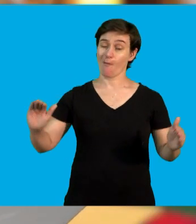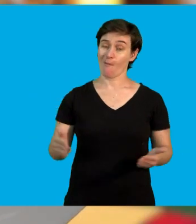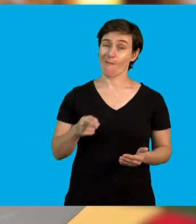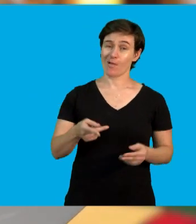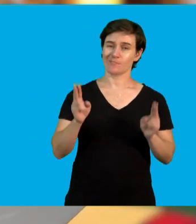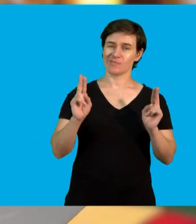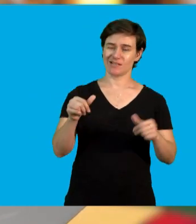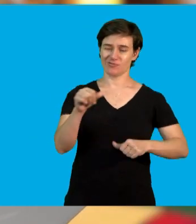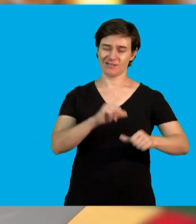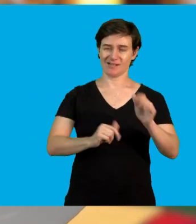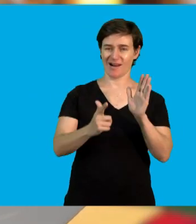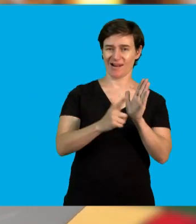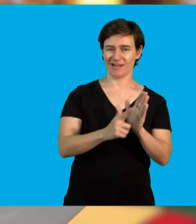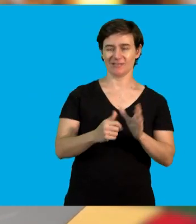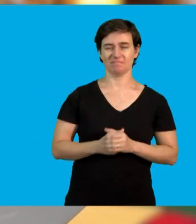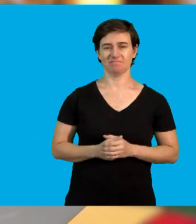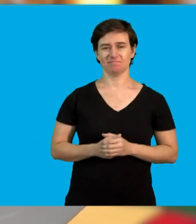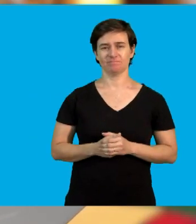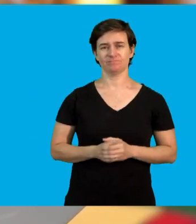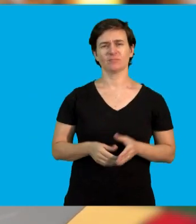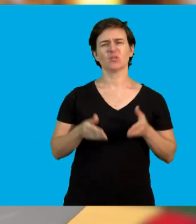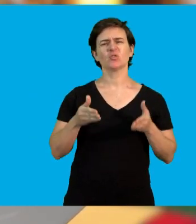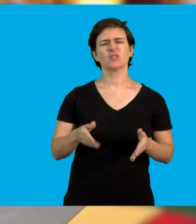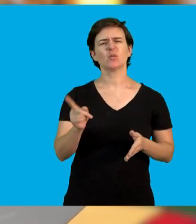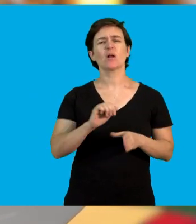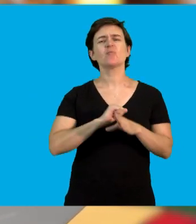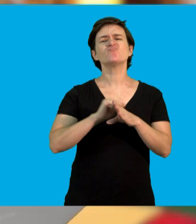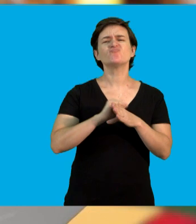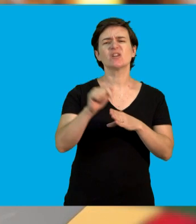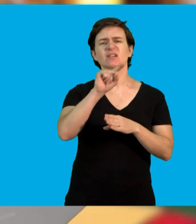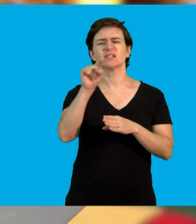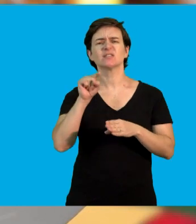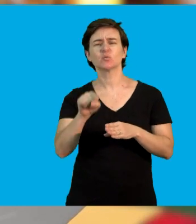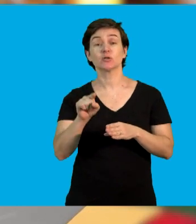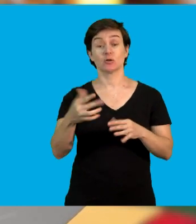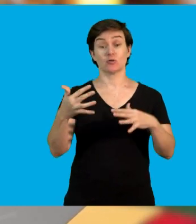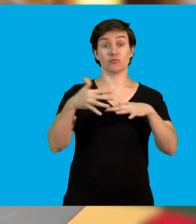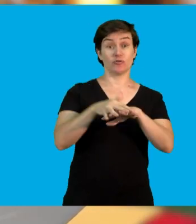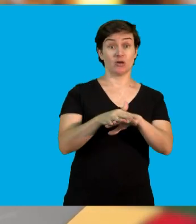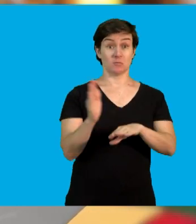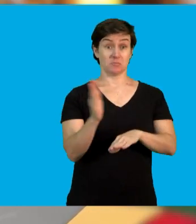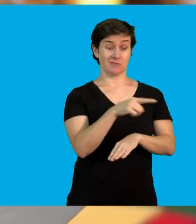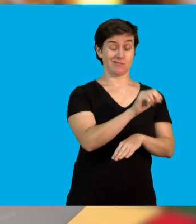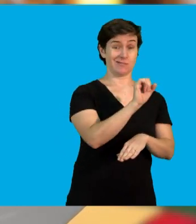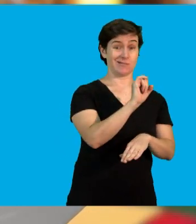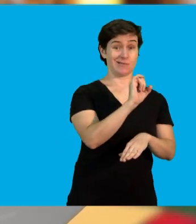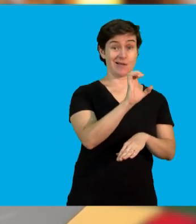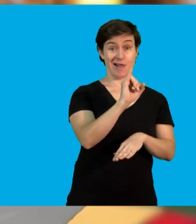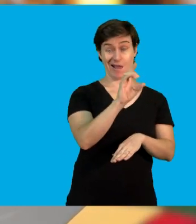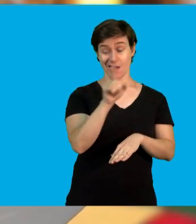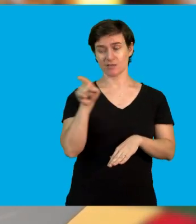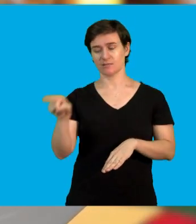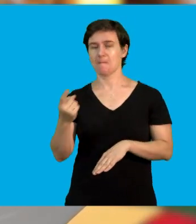Hello learners and welcome to your natural sciences lesson. So today we're going to be doing practice questions that are based on the reactions between an acid and a